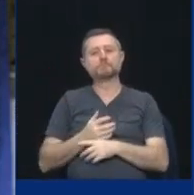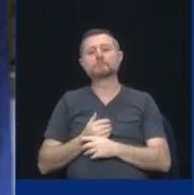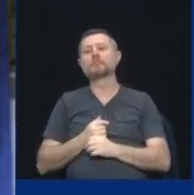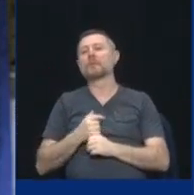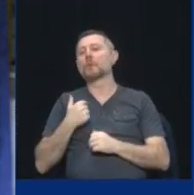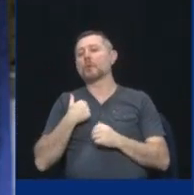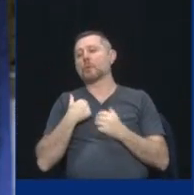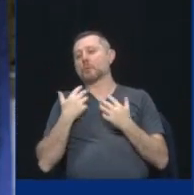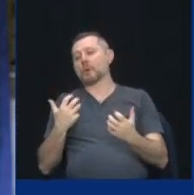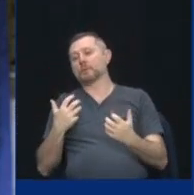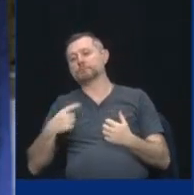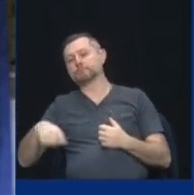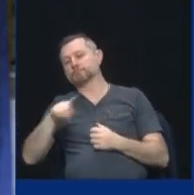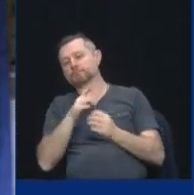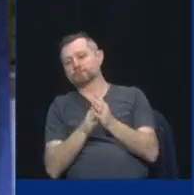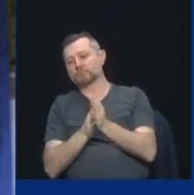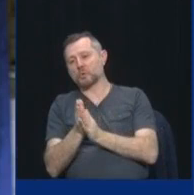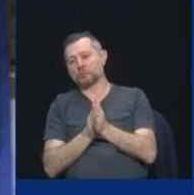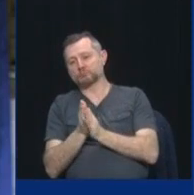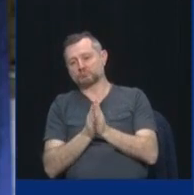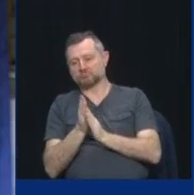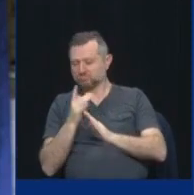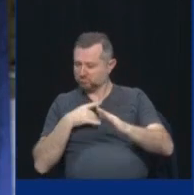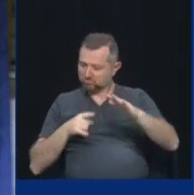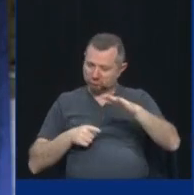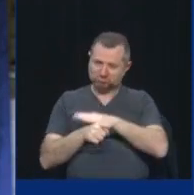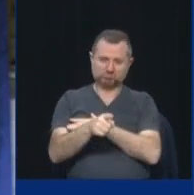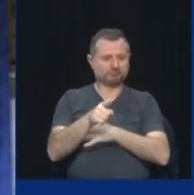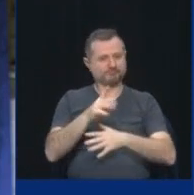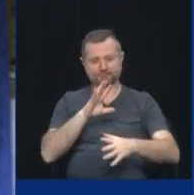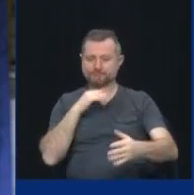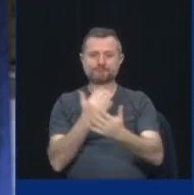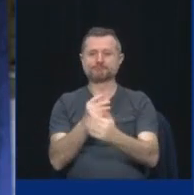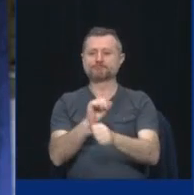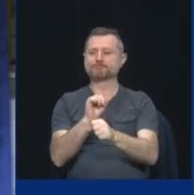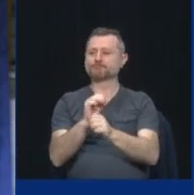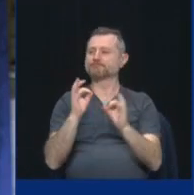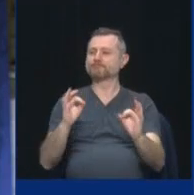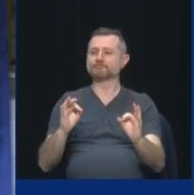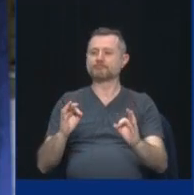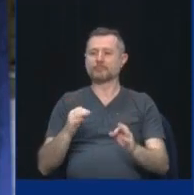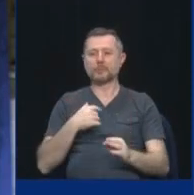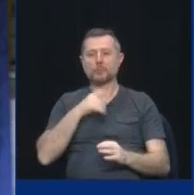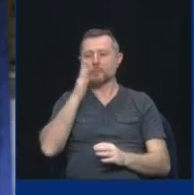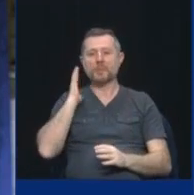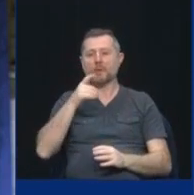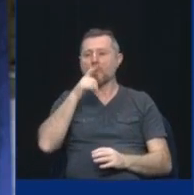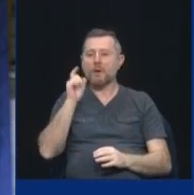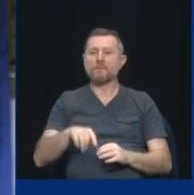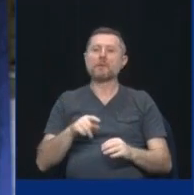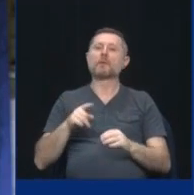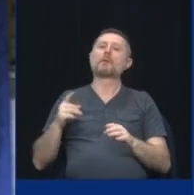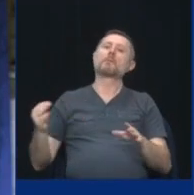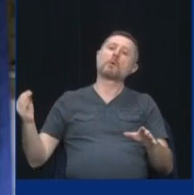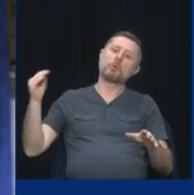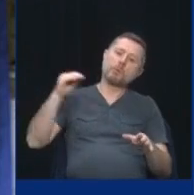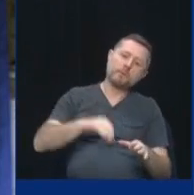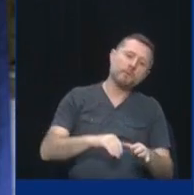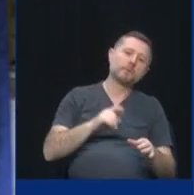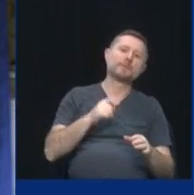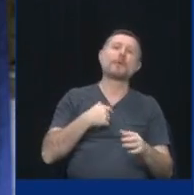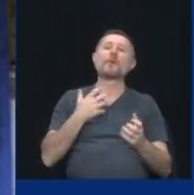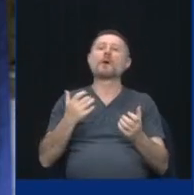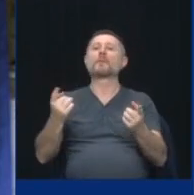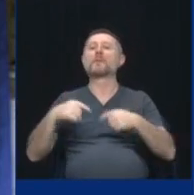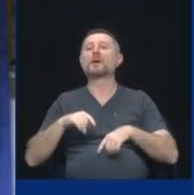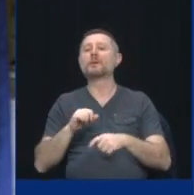come to New York, right? That's what made New York, New York. You didn't have to come here. I want to come. I want to go see the Knicks. I want to go to a